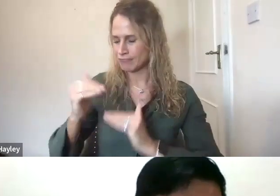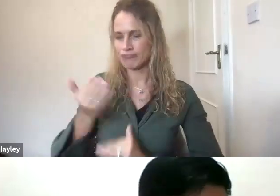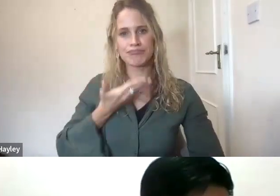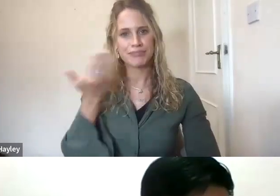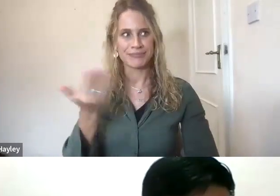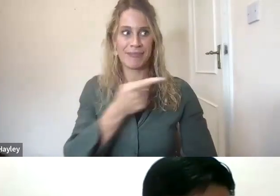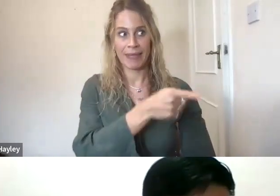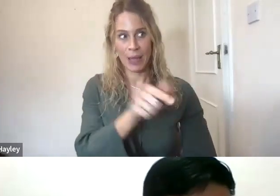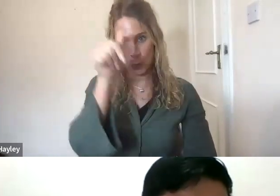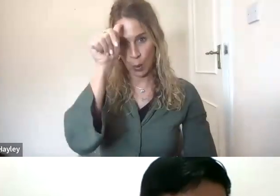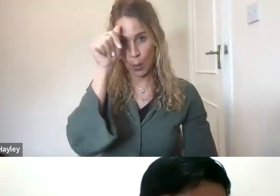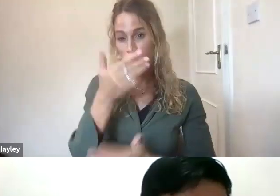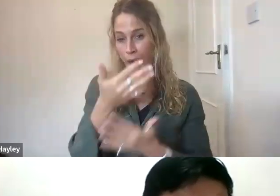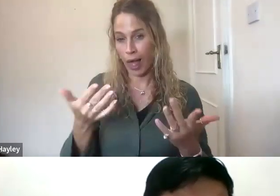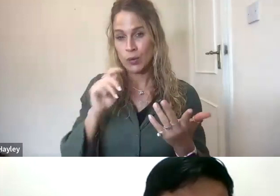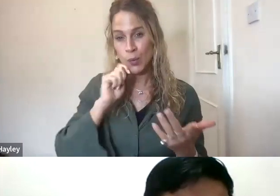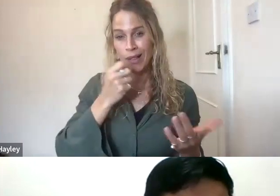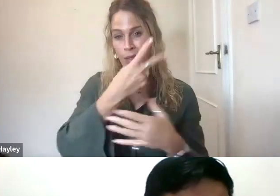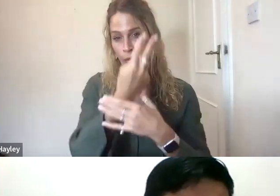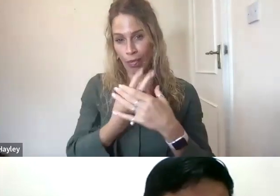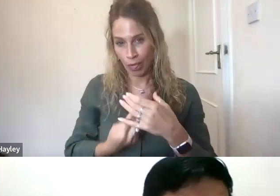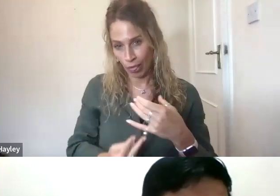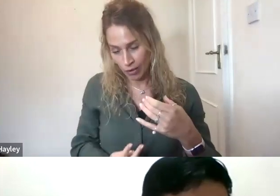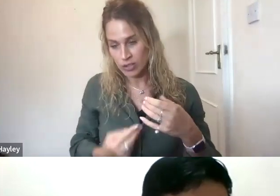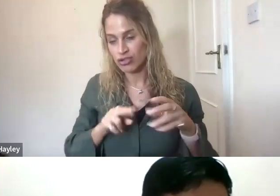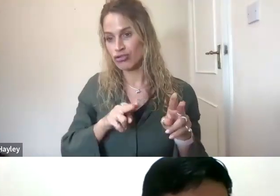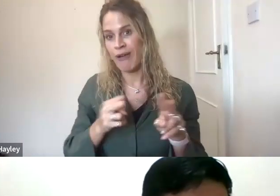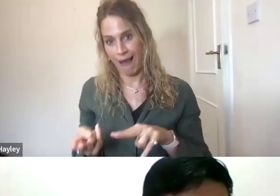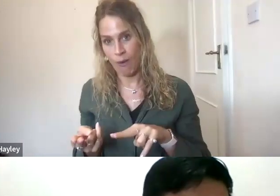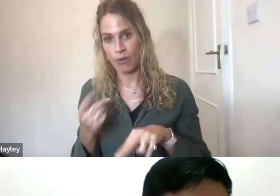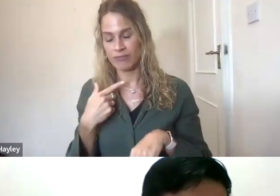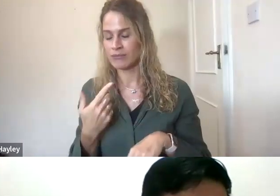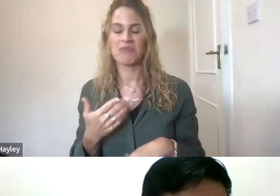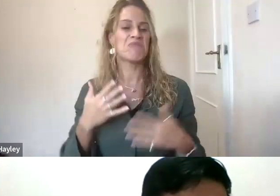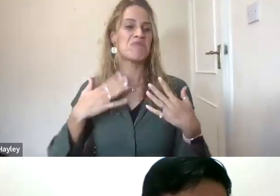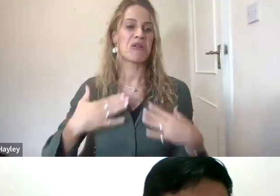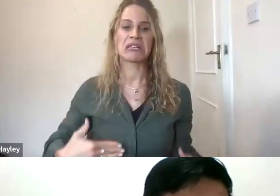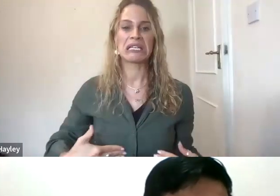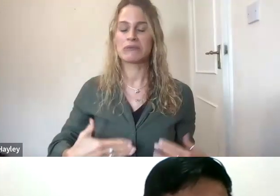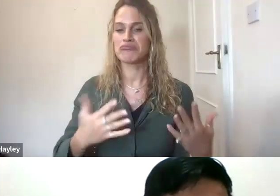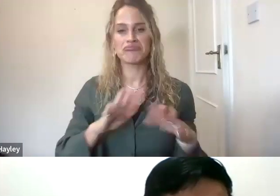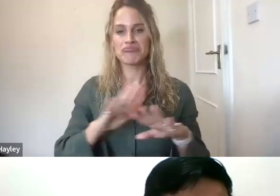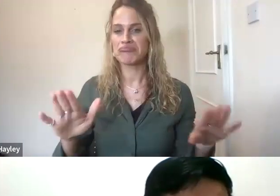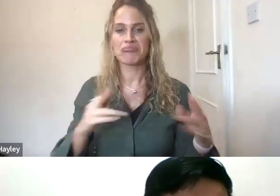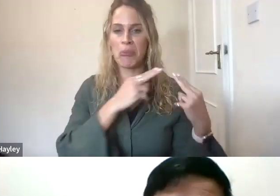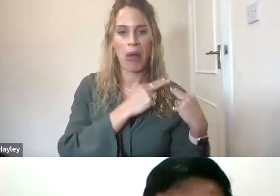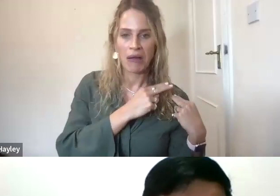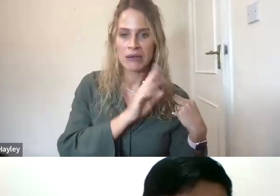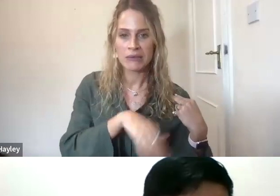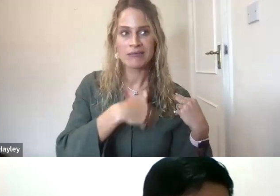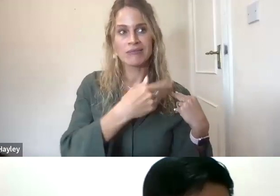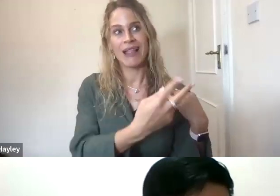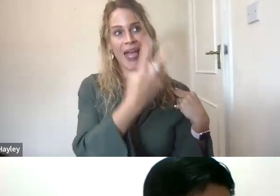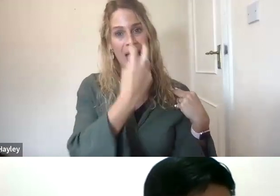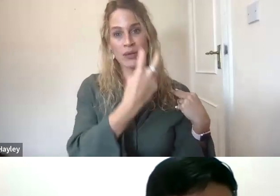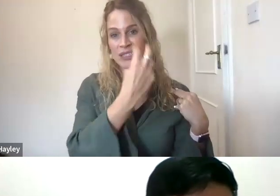drown. That's why their bodies are not a hindrance to the elderly while going down to the